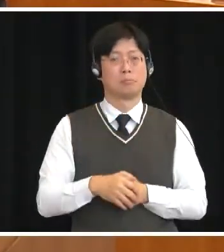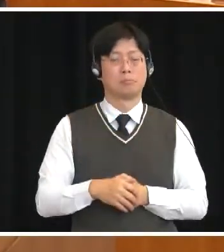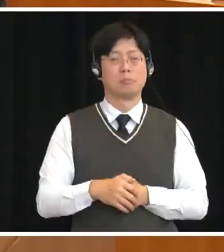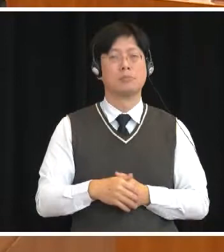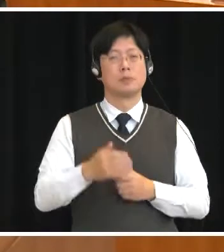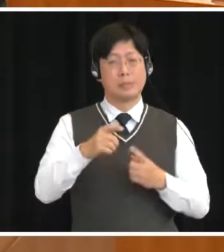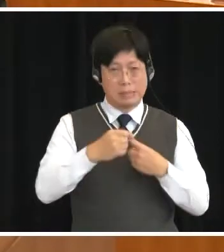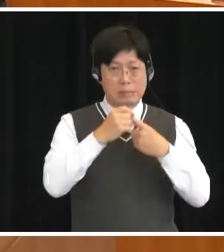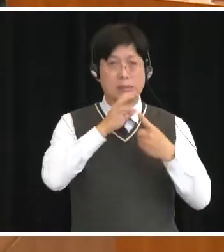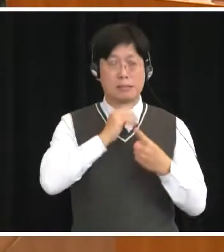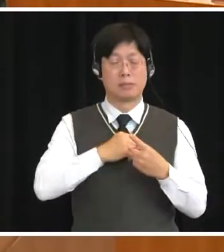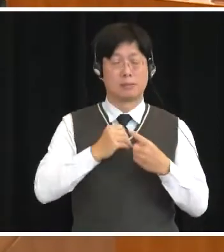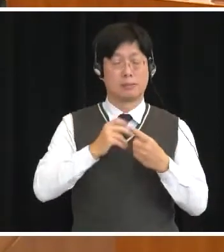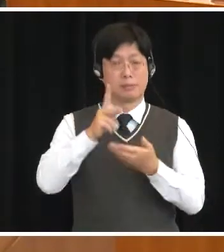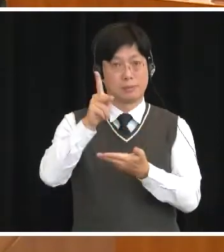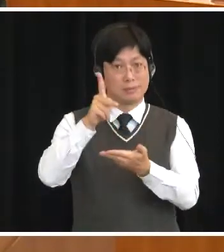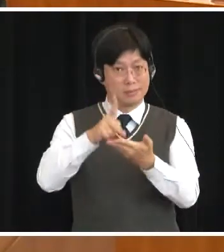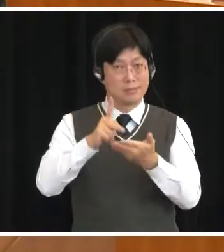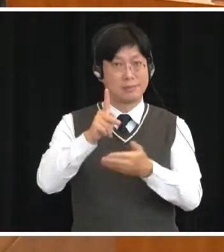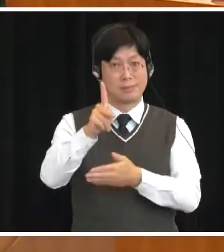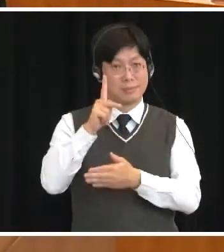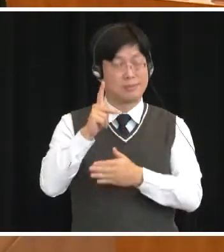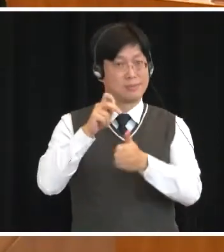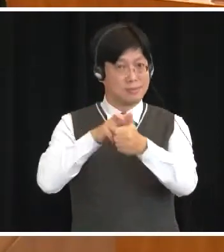would you make?